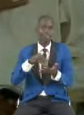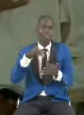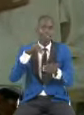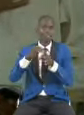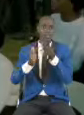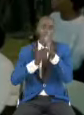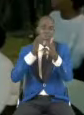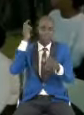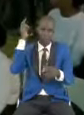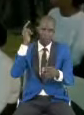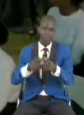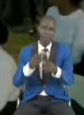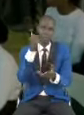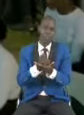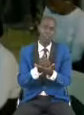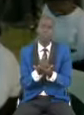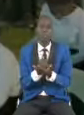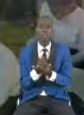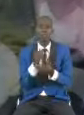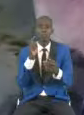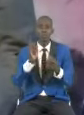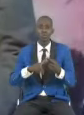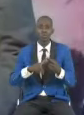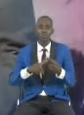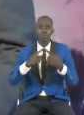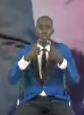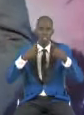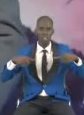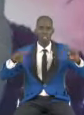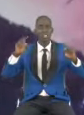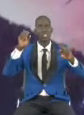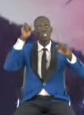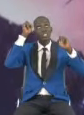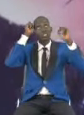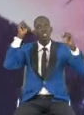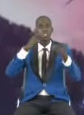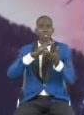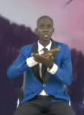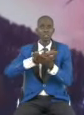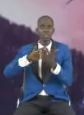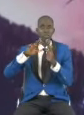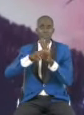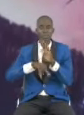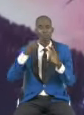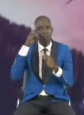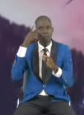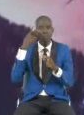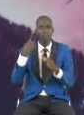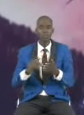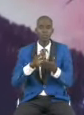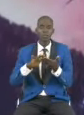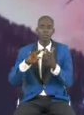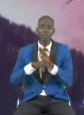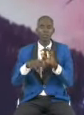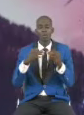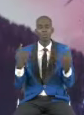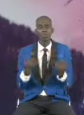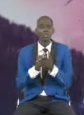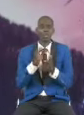Amen. To declare his righteousness for the remission of sins that are past through